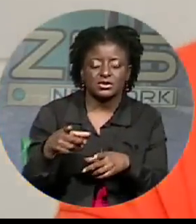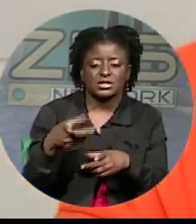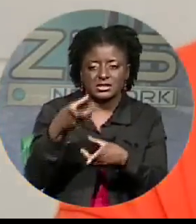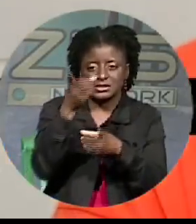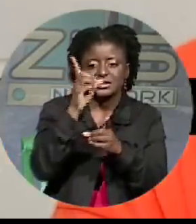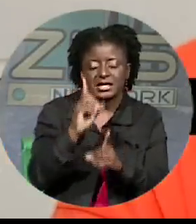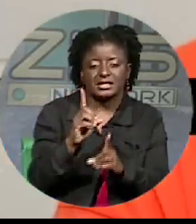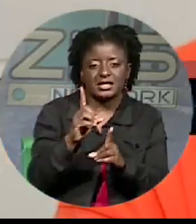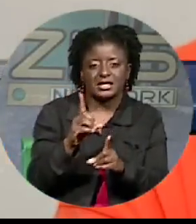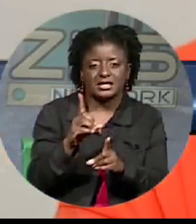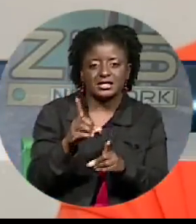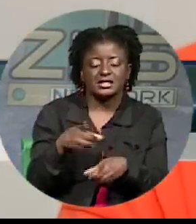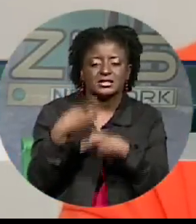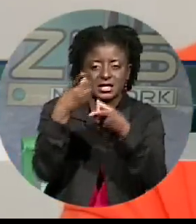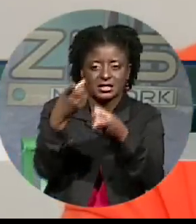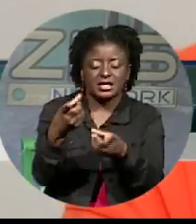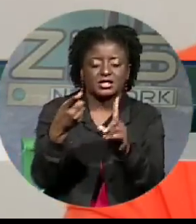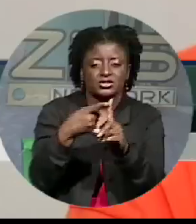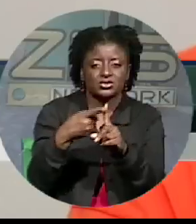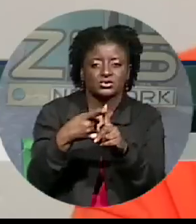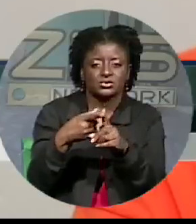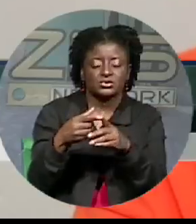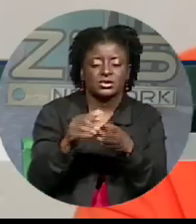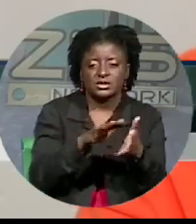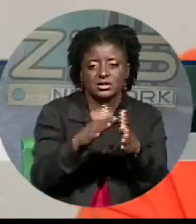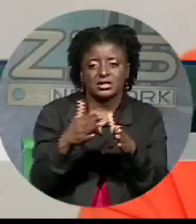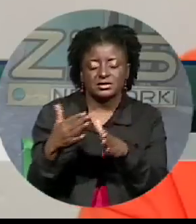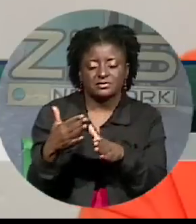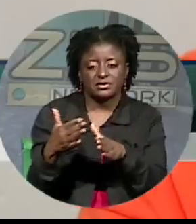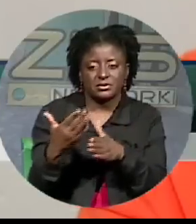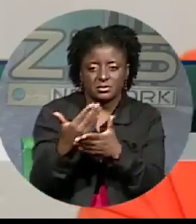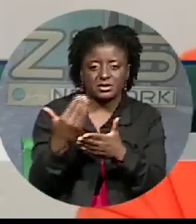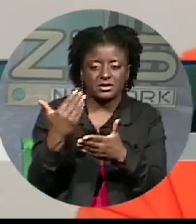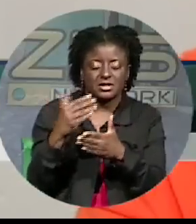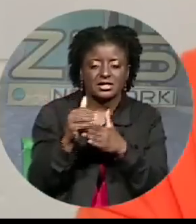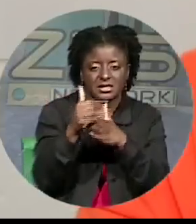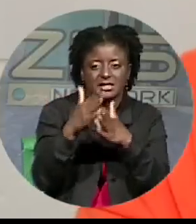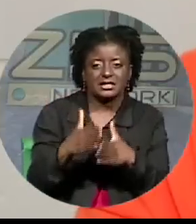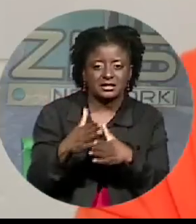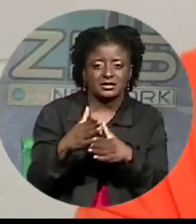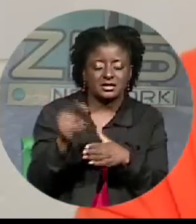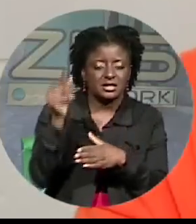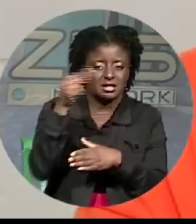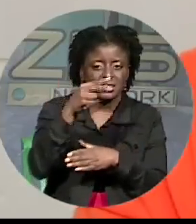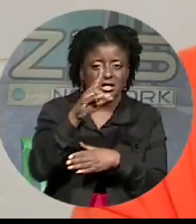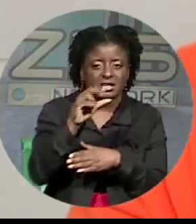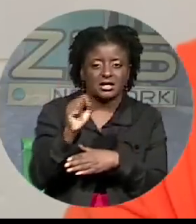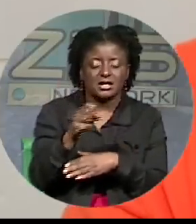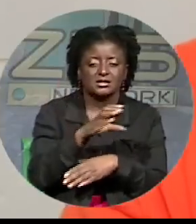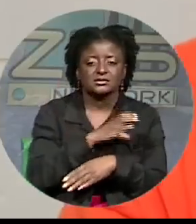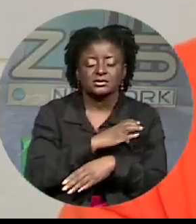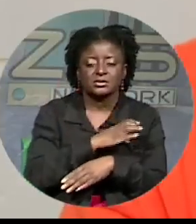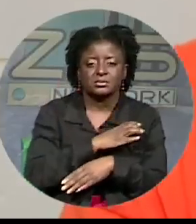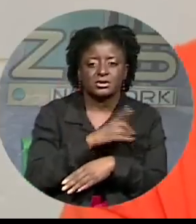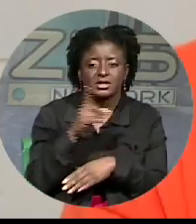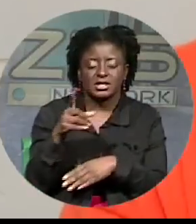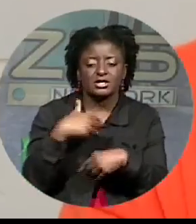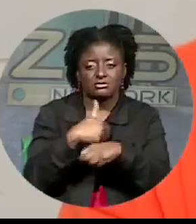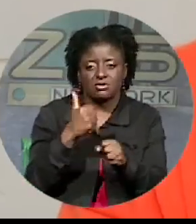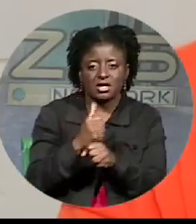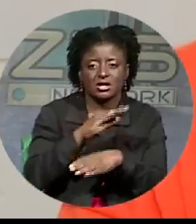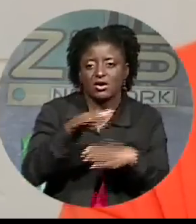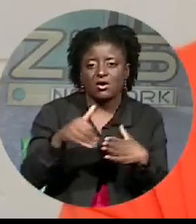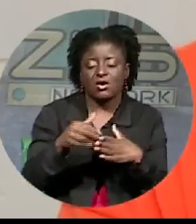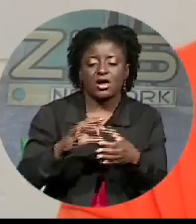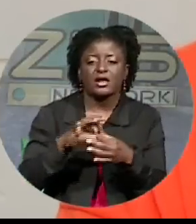Mr. Gus Cooper is a part of me, as a part of everybody else that is a part of the Valley Boys, the senior Valley Boys. He created all of